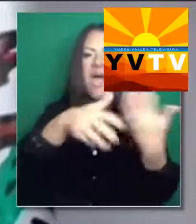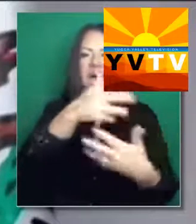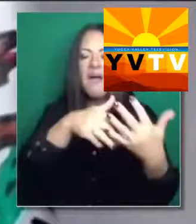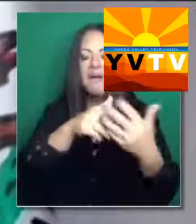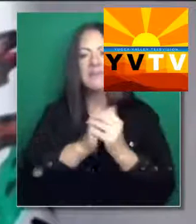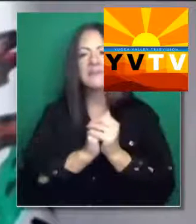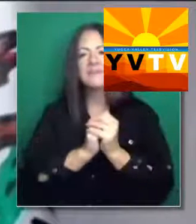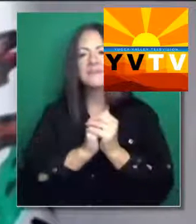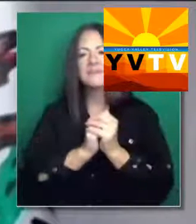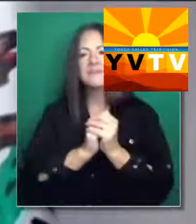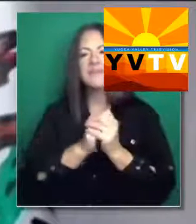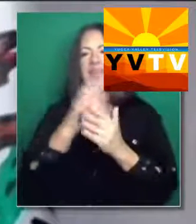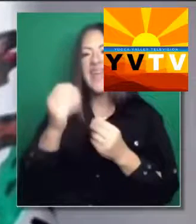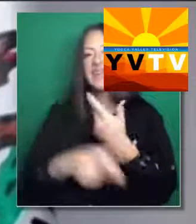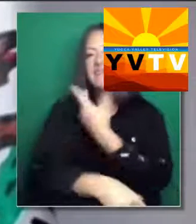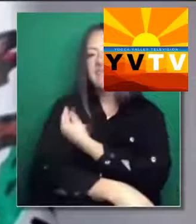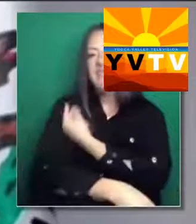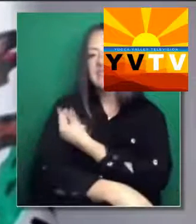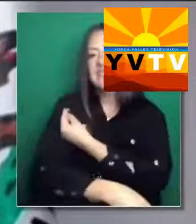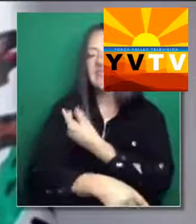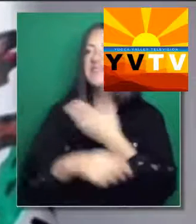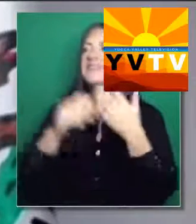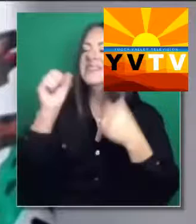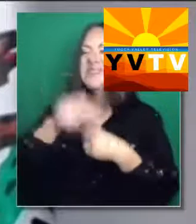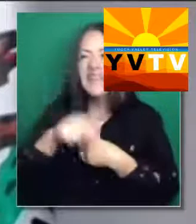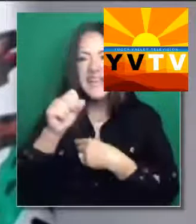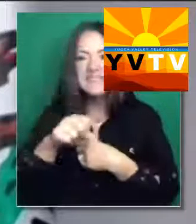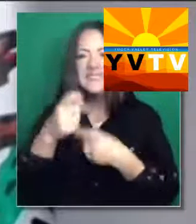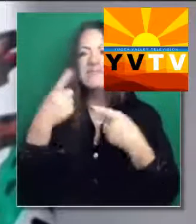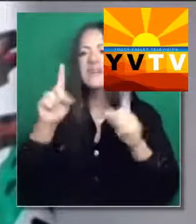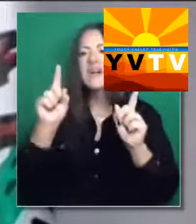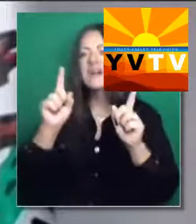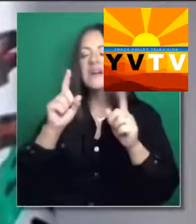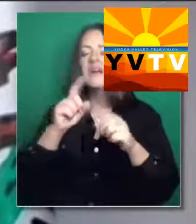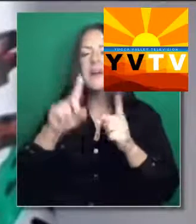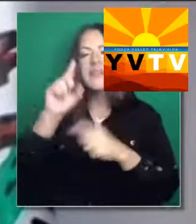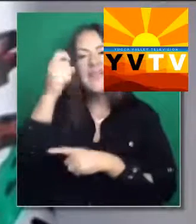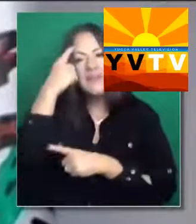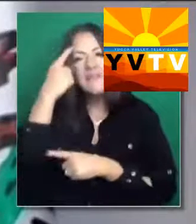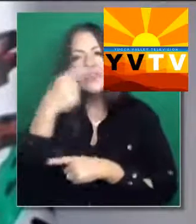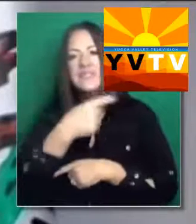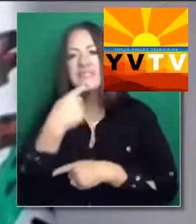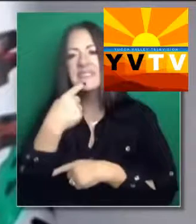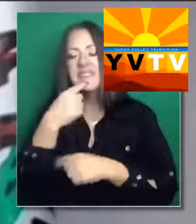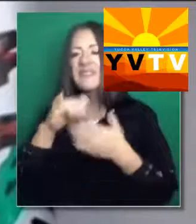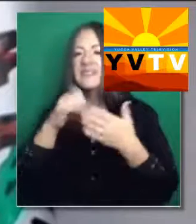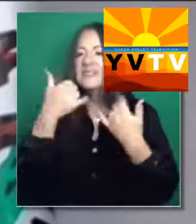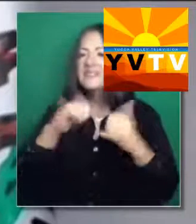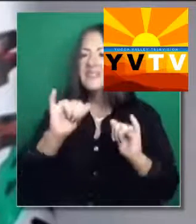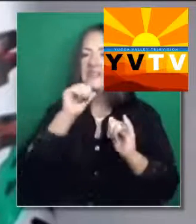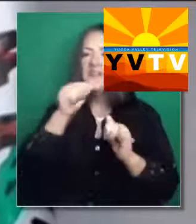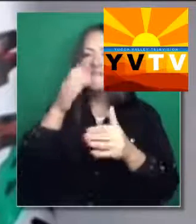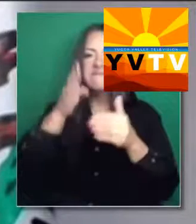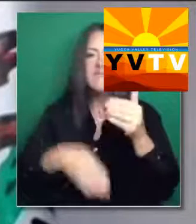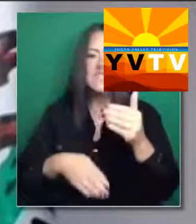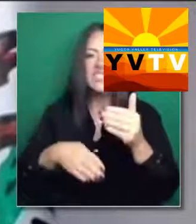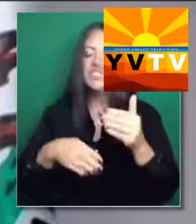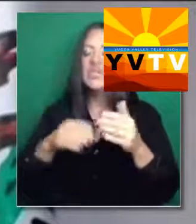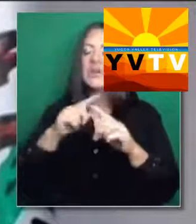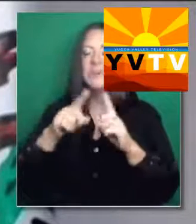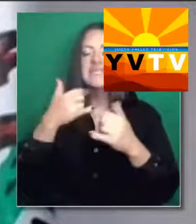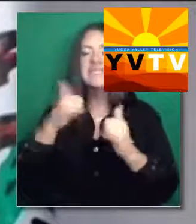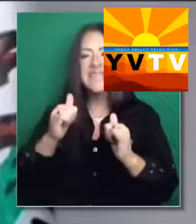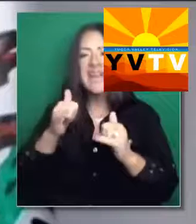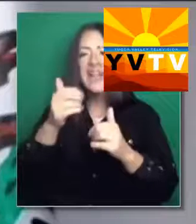about the vaccines. They can't come soon enough. The governor has said it. We're sort of in the deep, dark part of the tunnel. There is